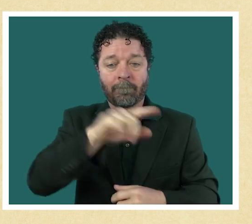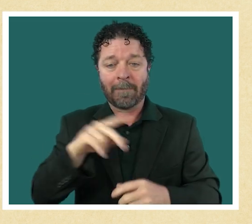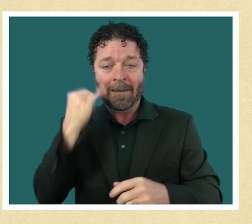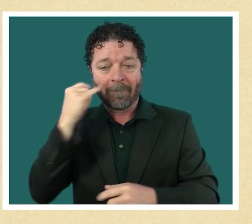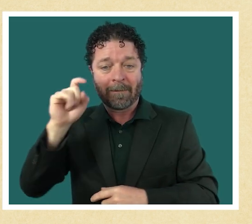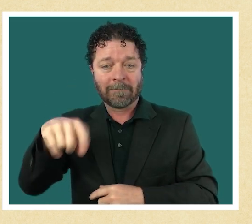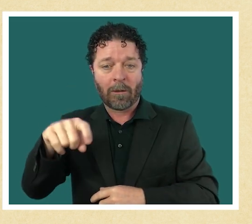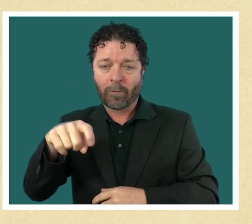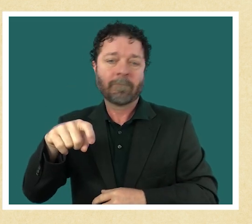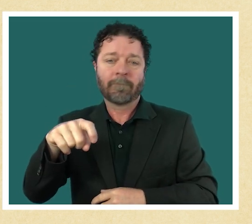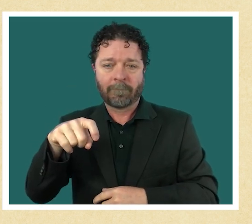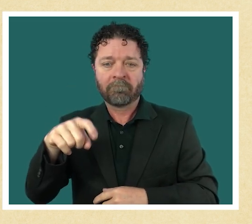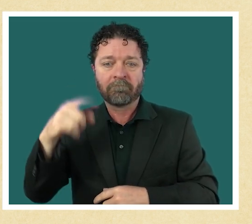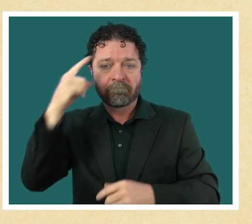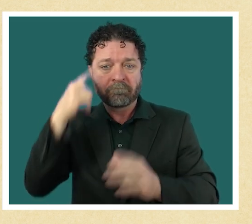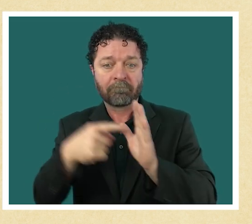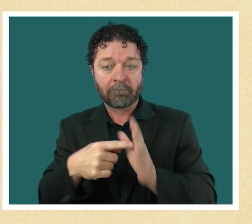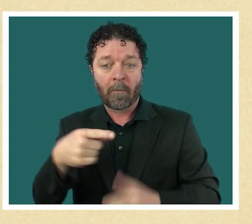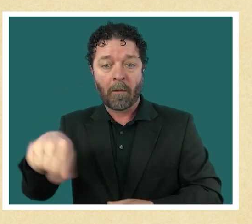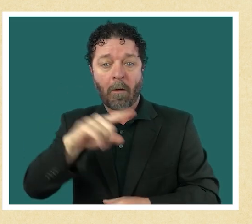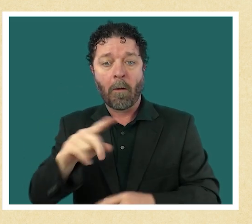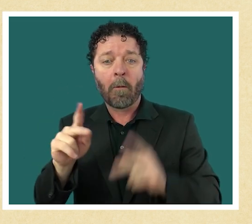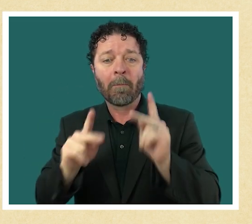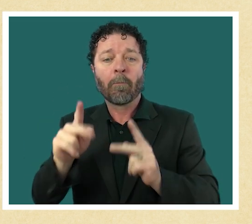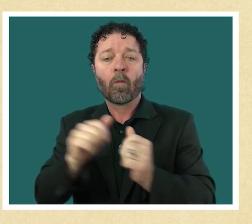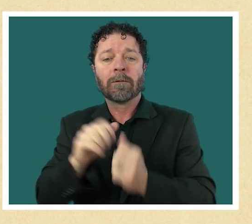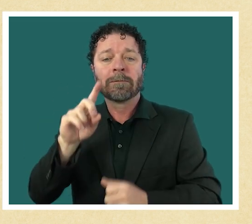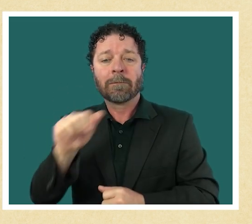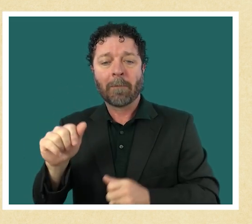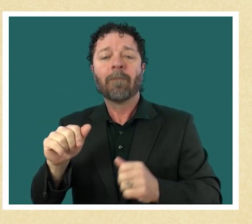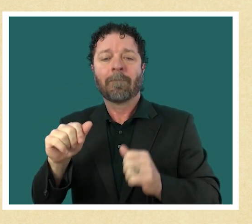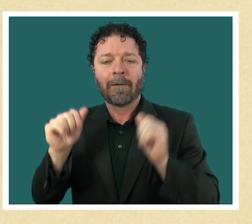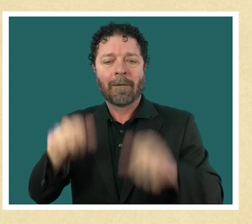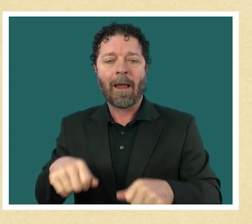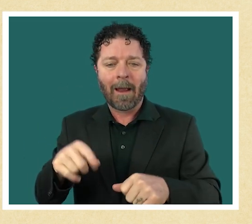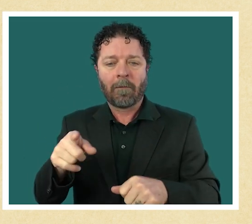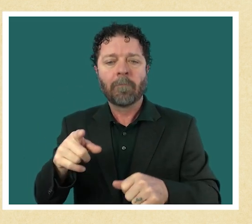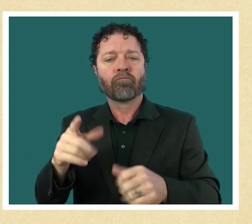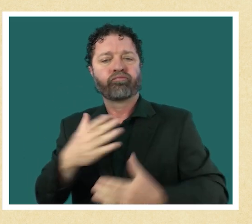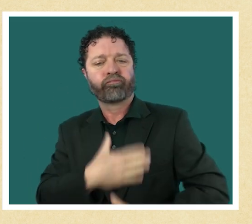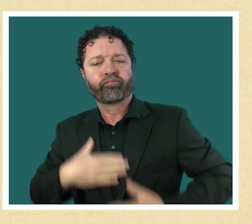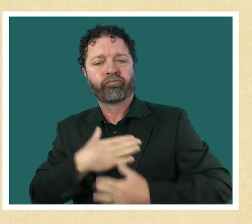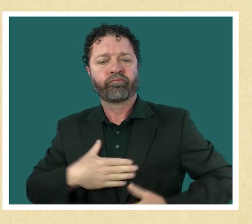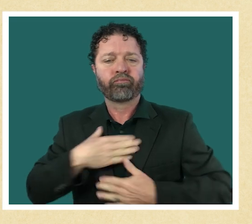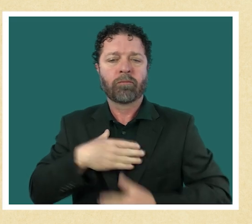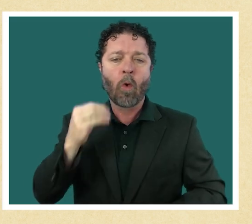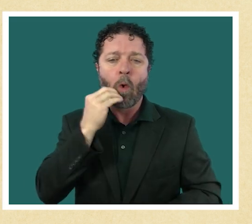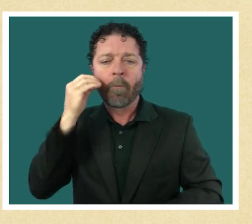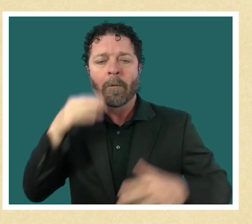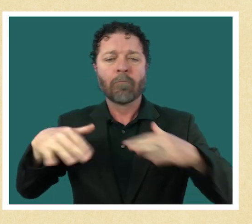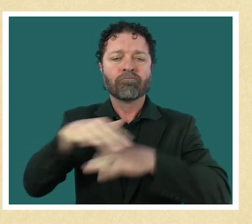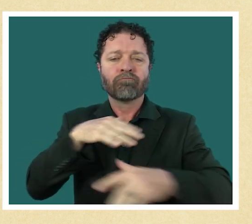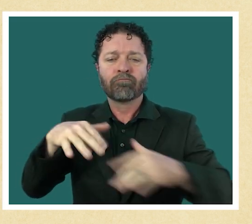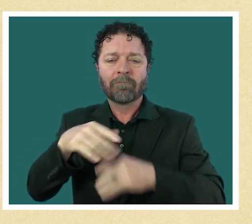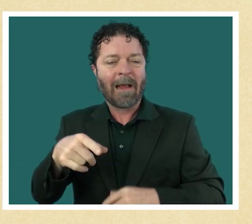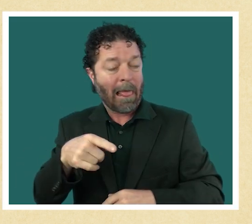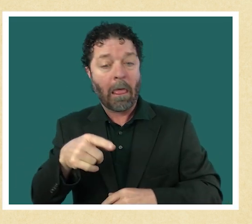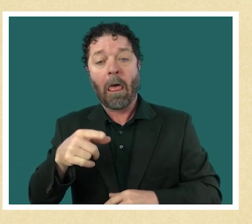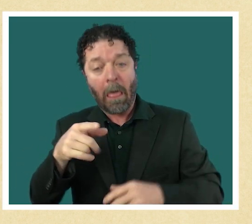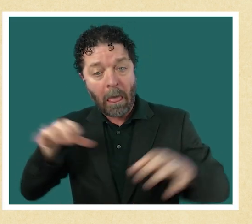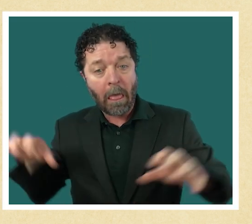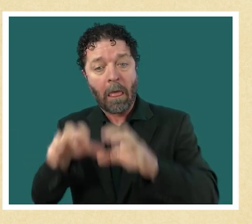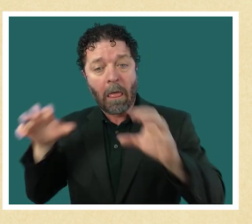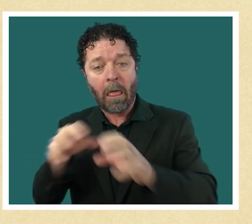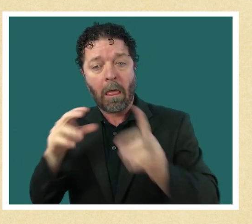that are necessary to afford a person with a disability equal opportunity to use and enjoy the housing. A